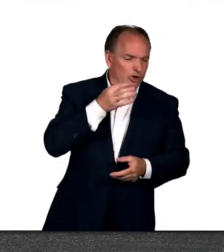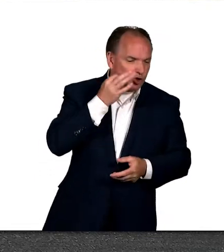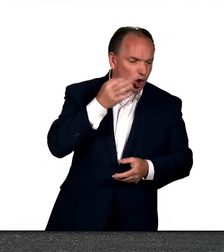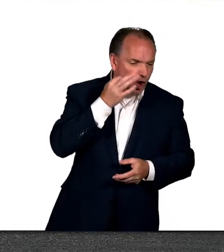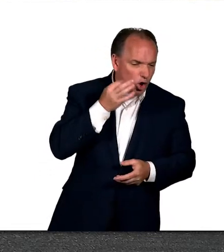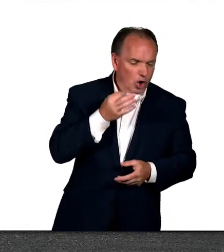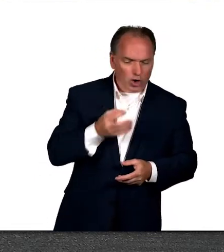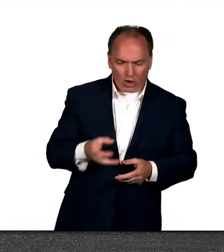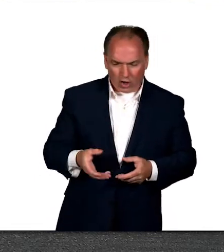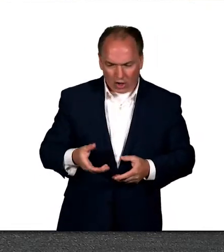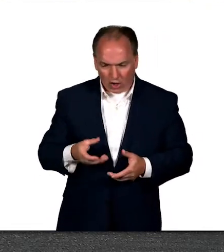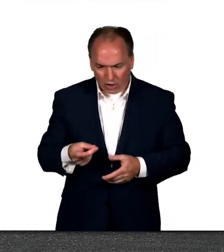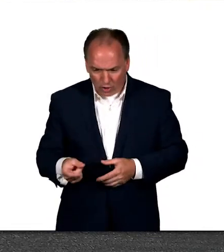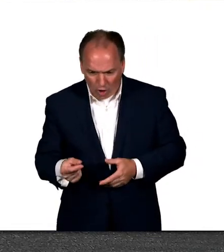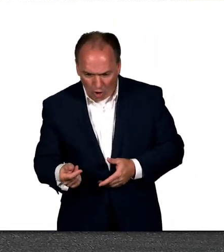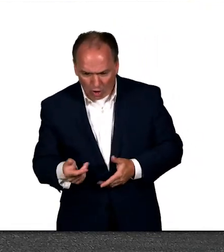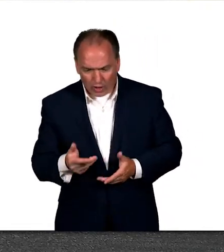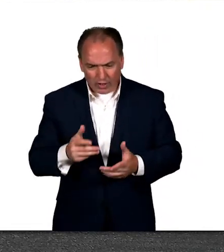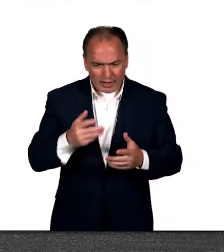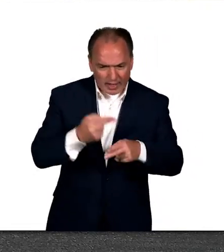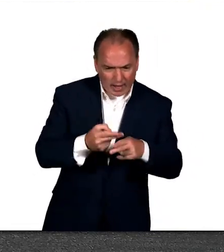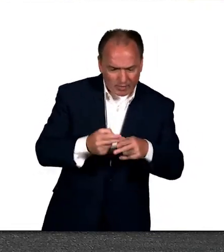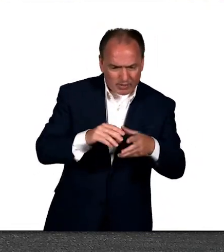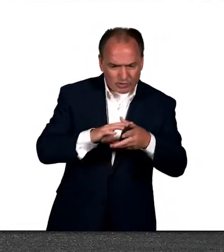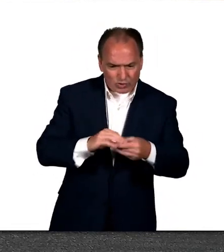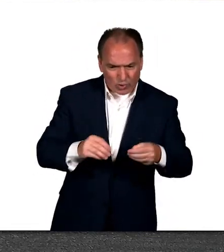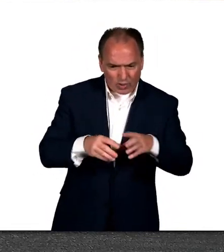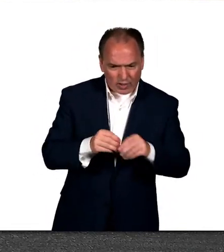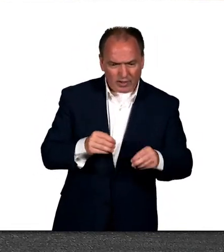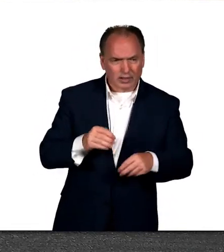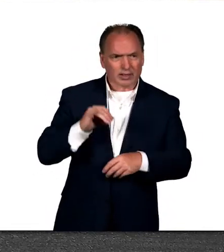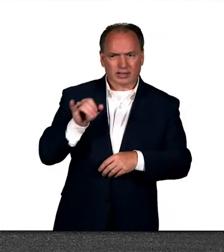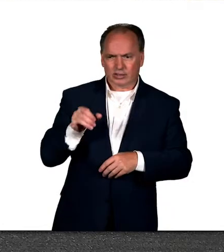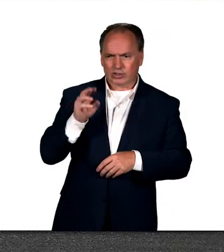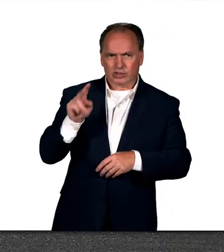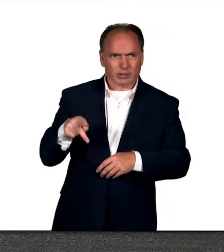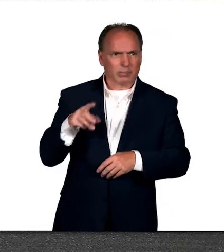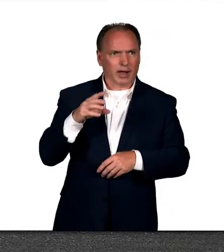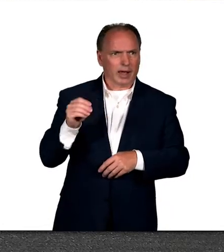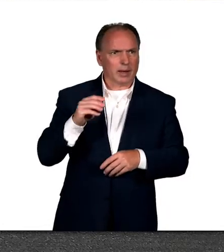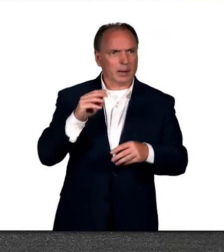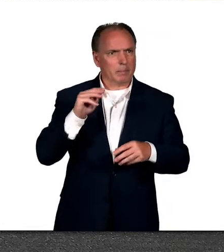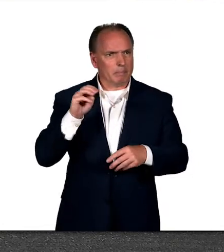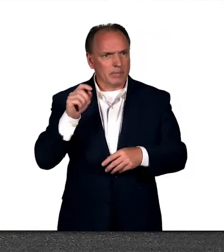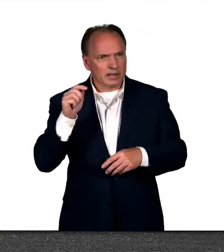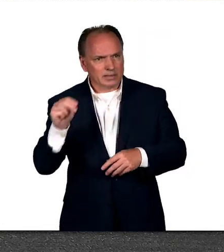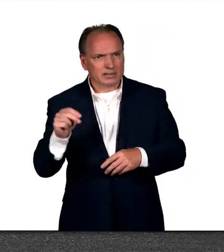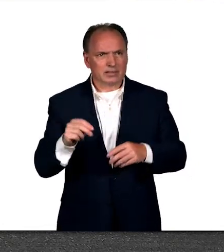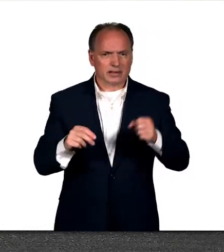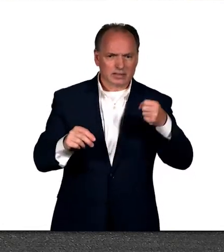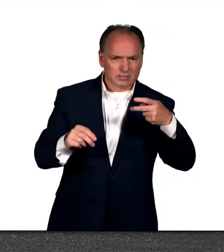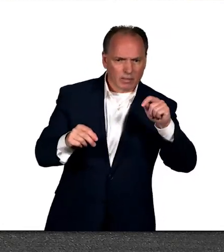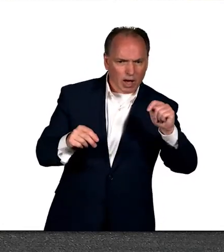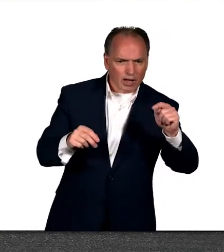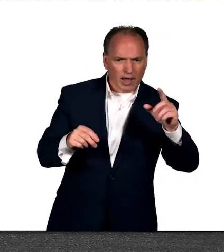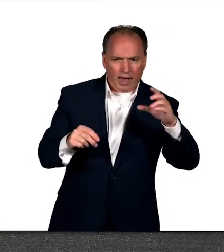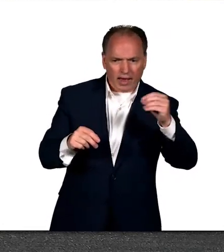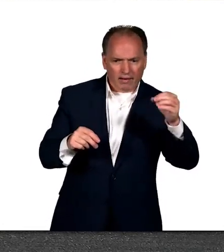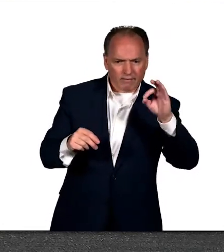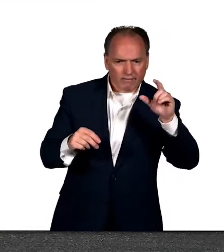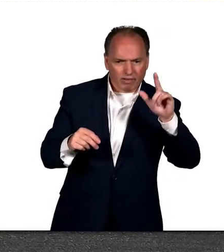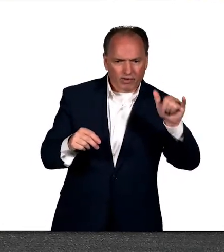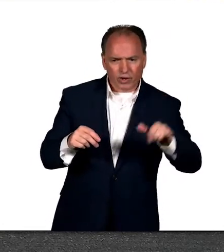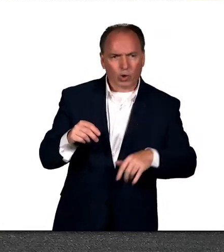story? Do you remember those? Is it A, Jip and Mittens, B, Spot and Fluffy,